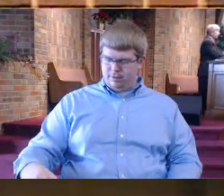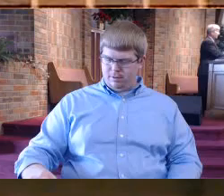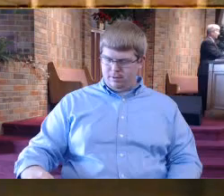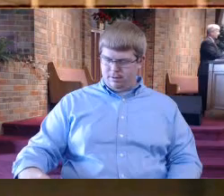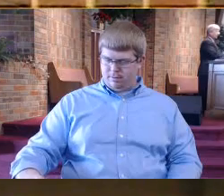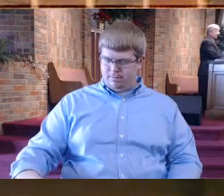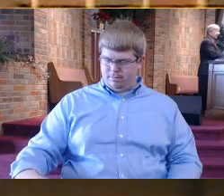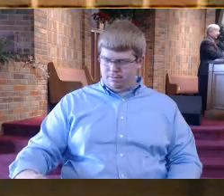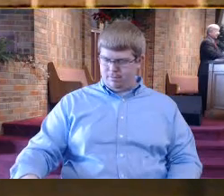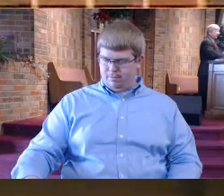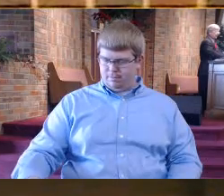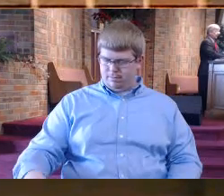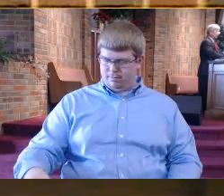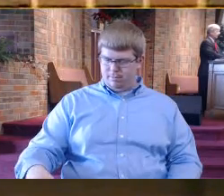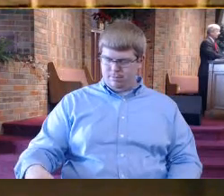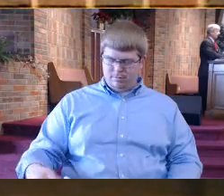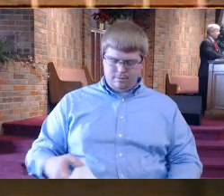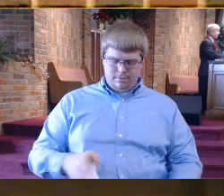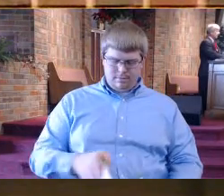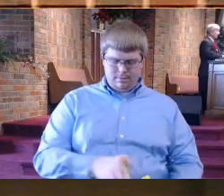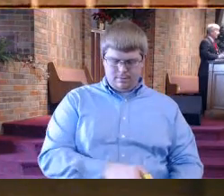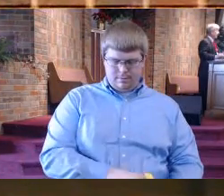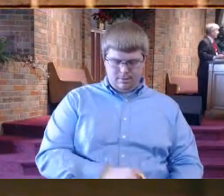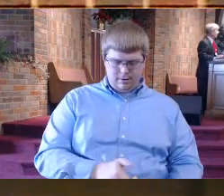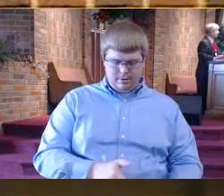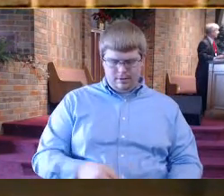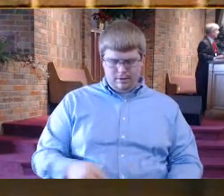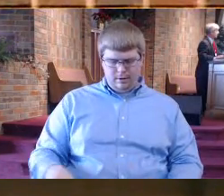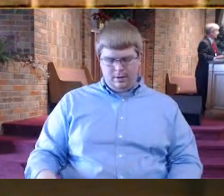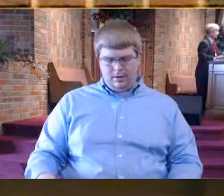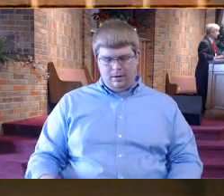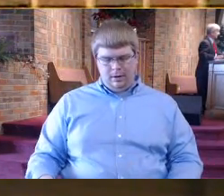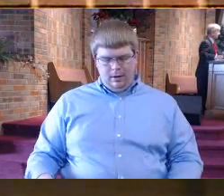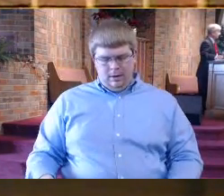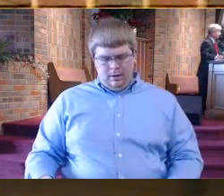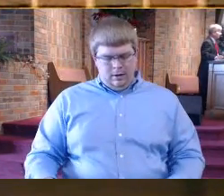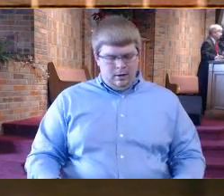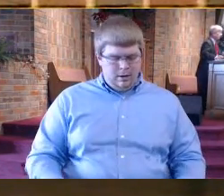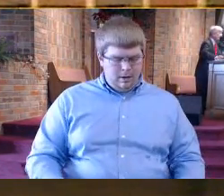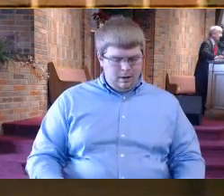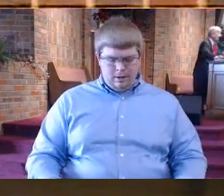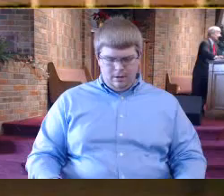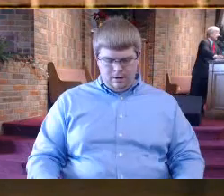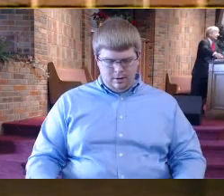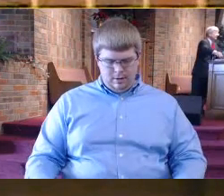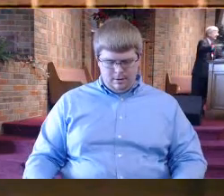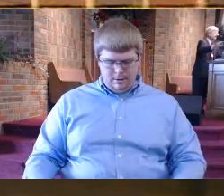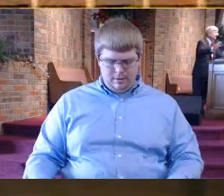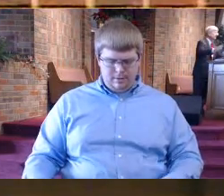436, nearer still, nearer. We'll do the first and the second stanzas, please.